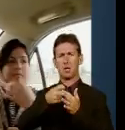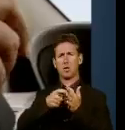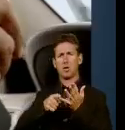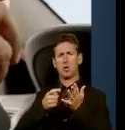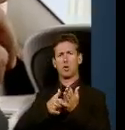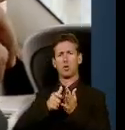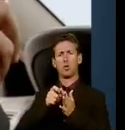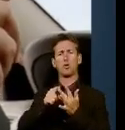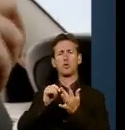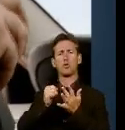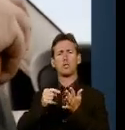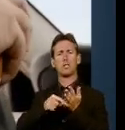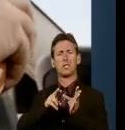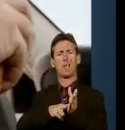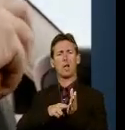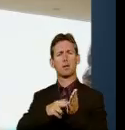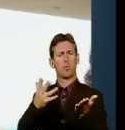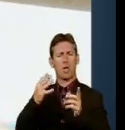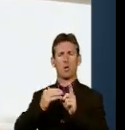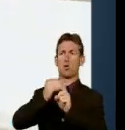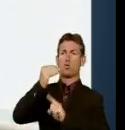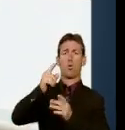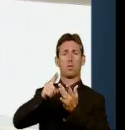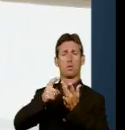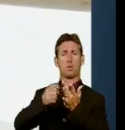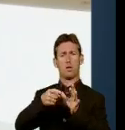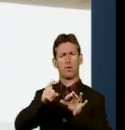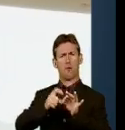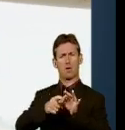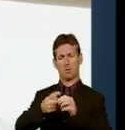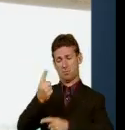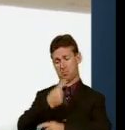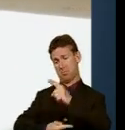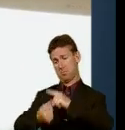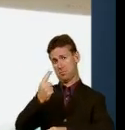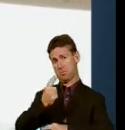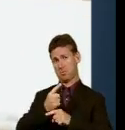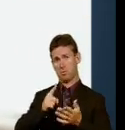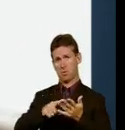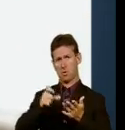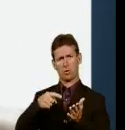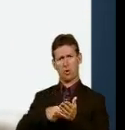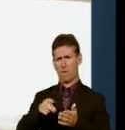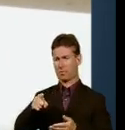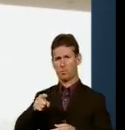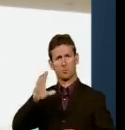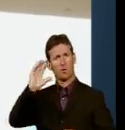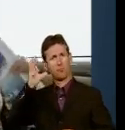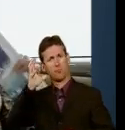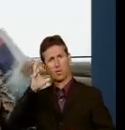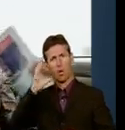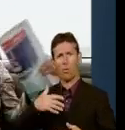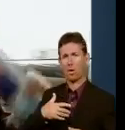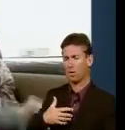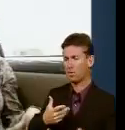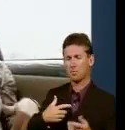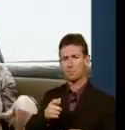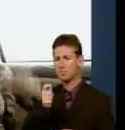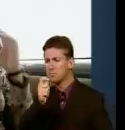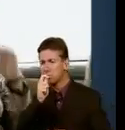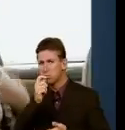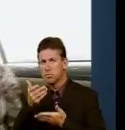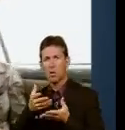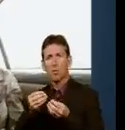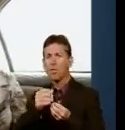Iraq. Last October on this road, a local radio journalist was sharing a taxi with another man and his